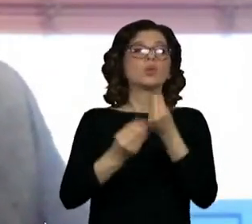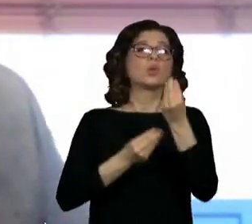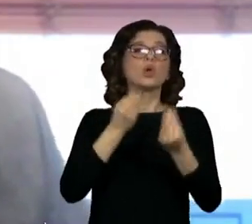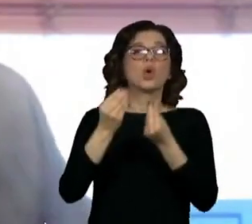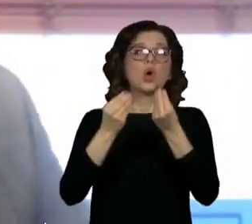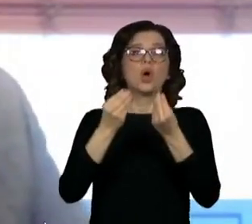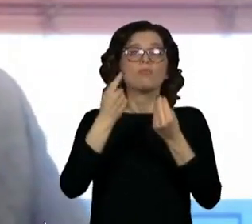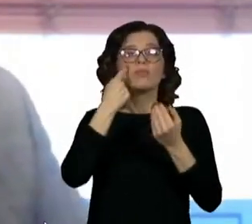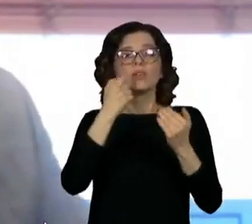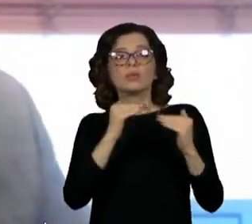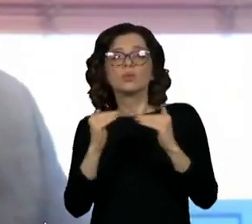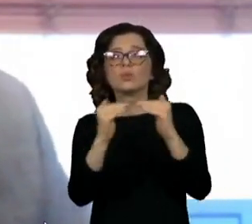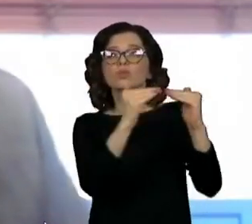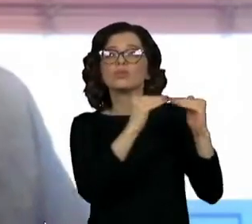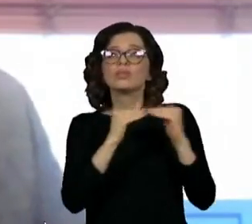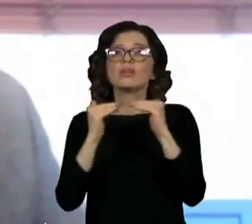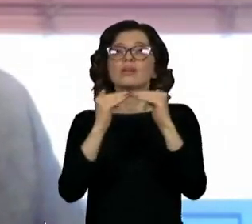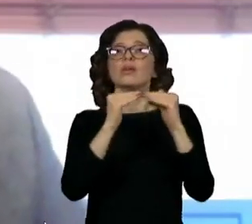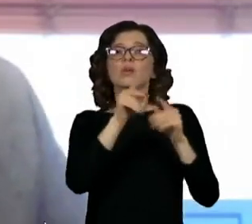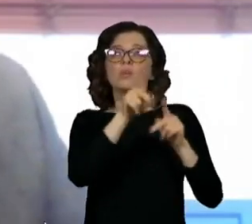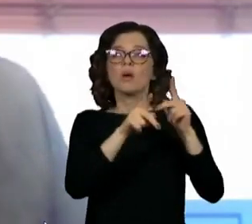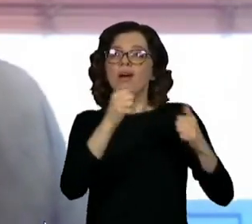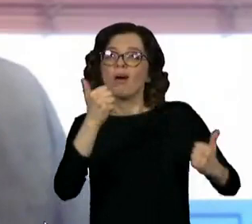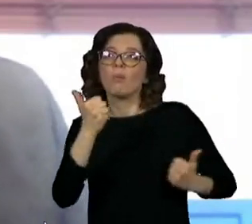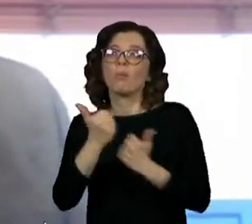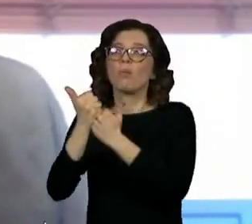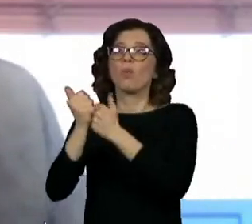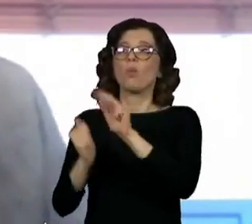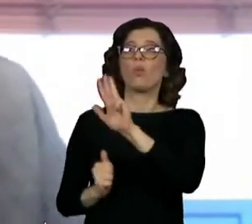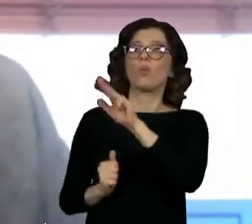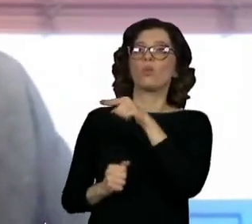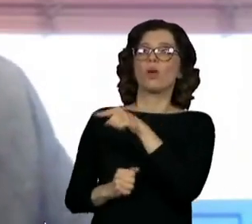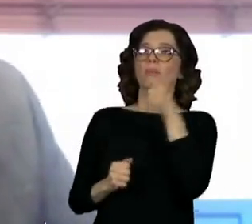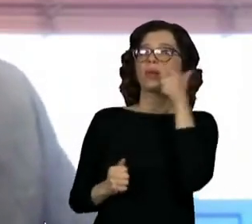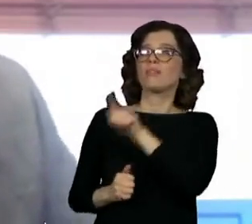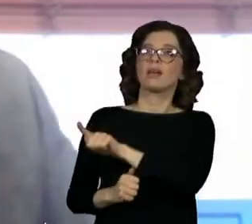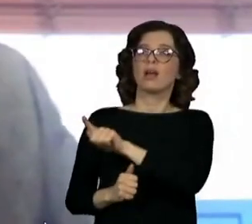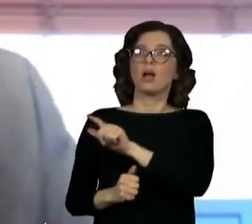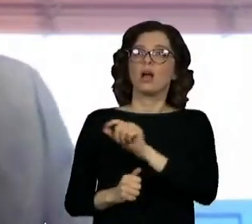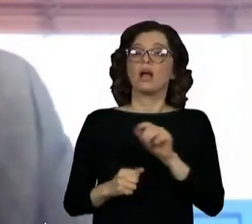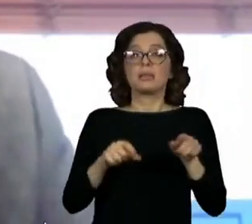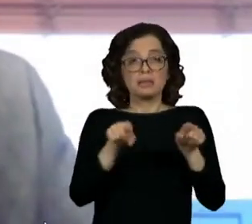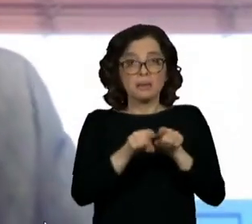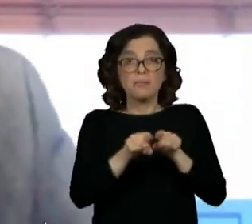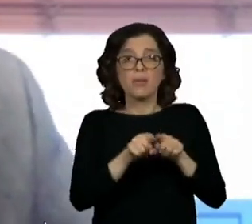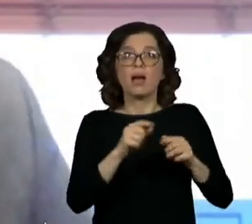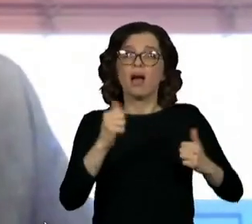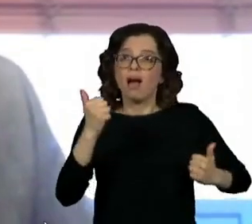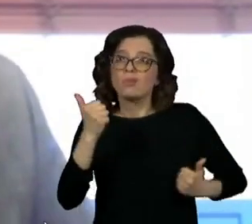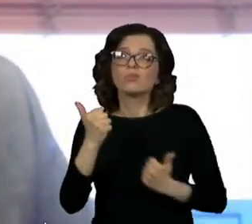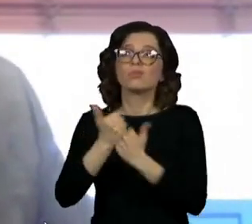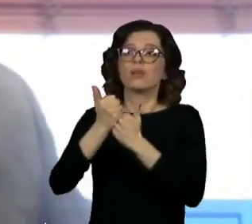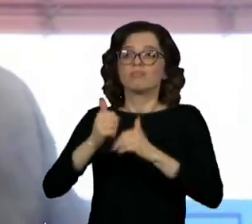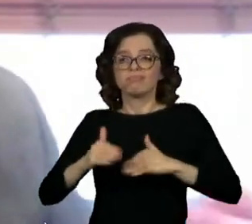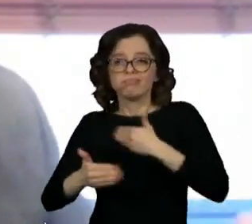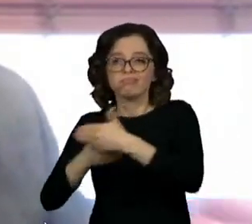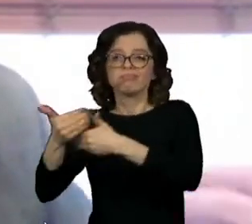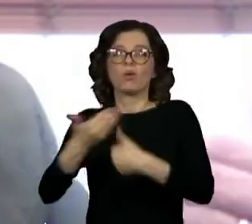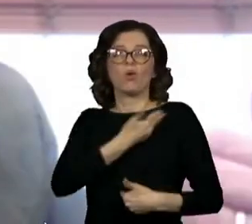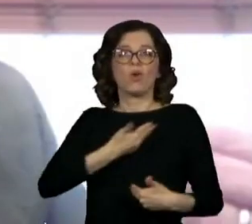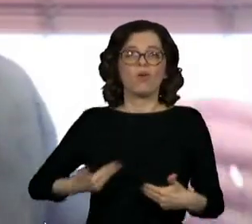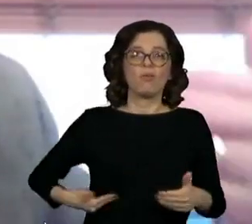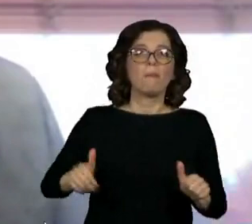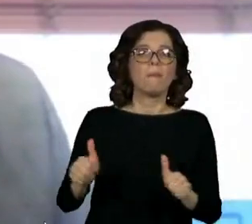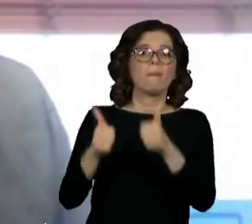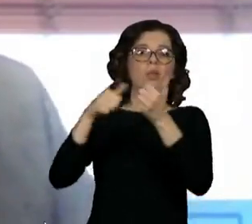forge some sort of a consensus to help not only help Lula win, but help Lula govern. If